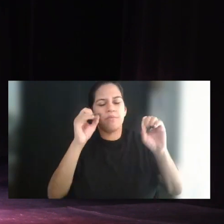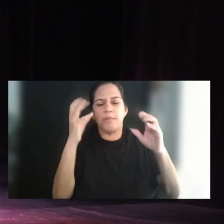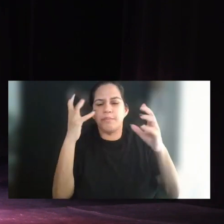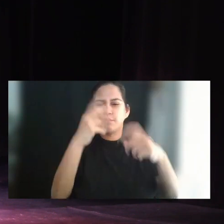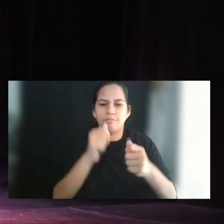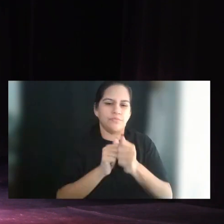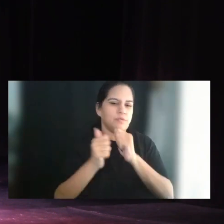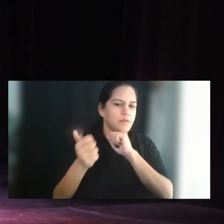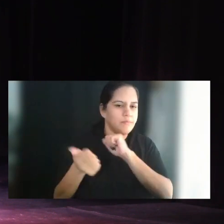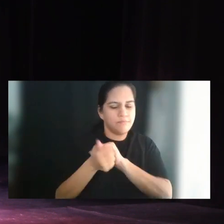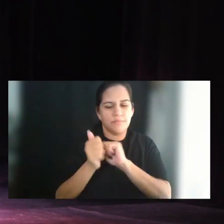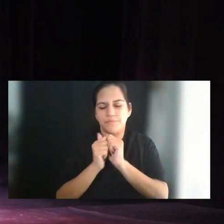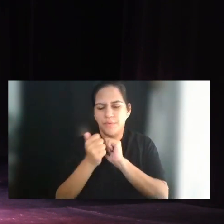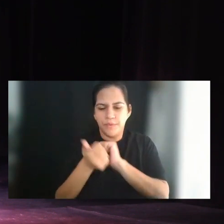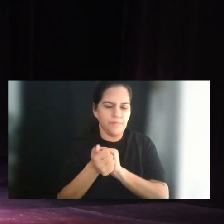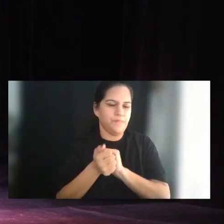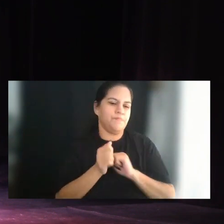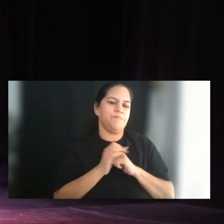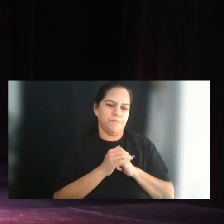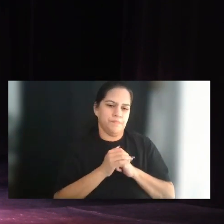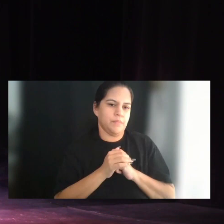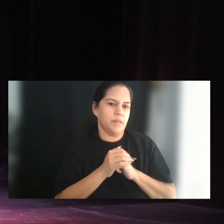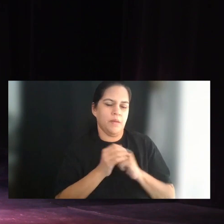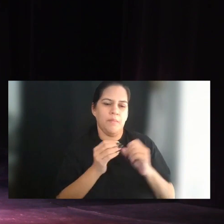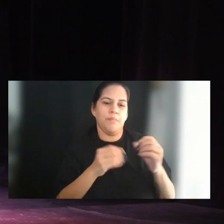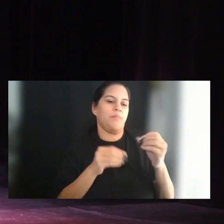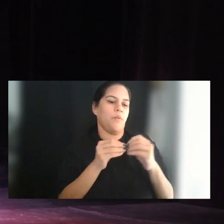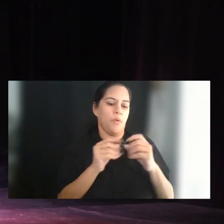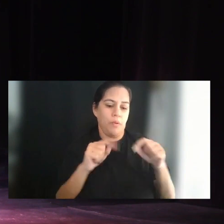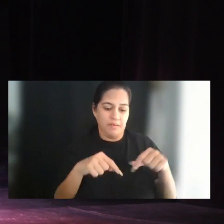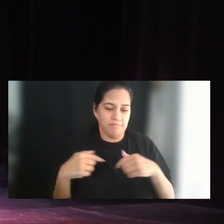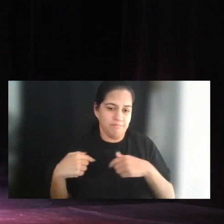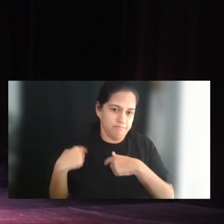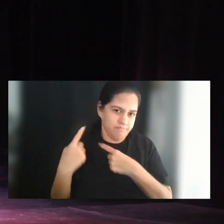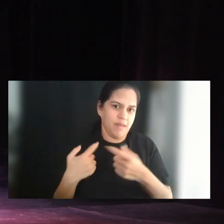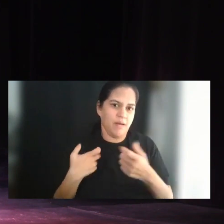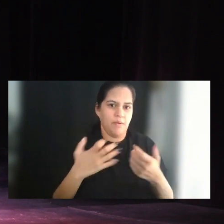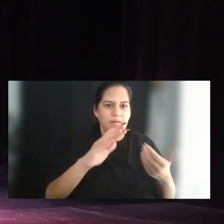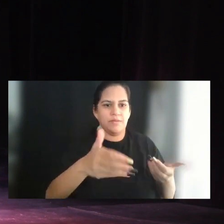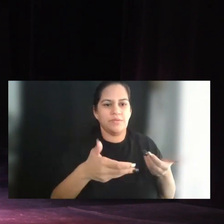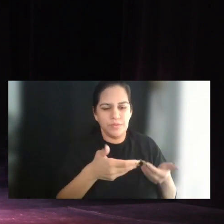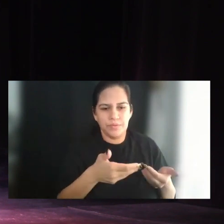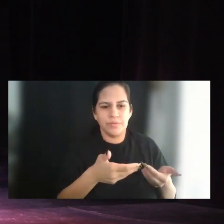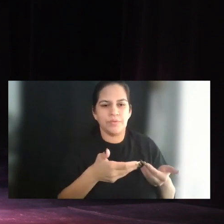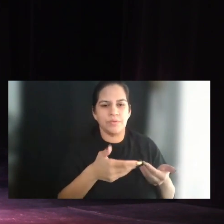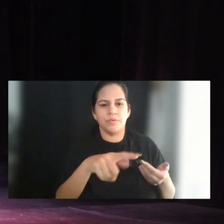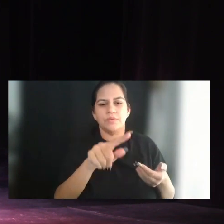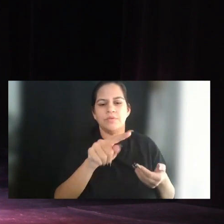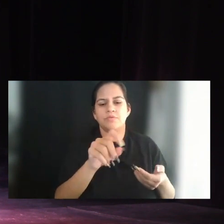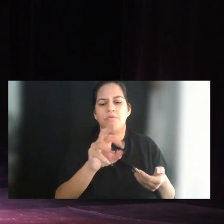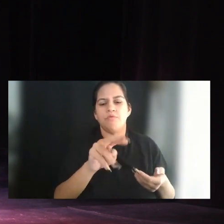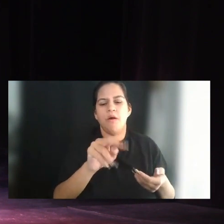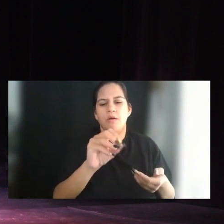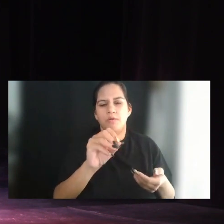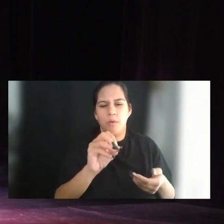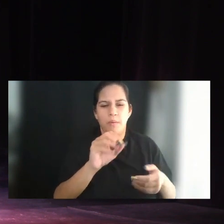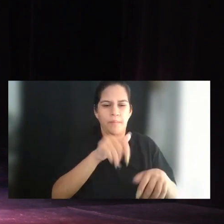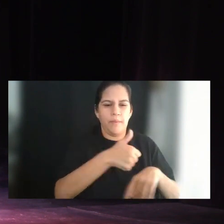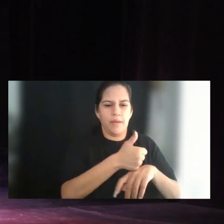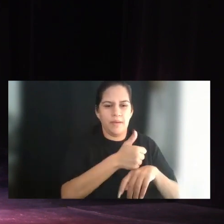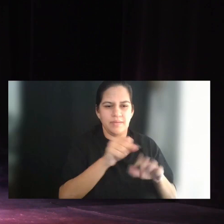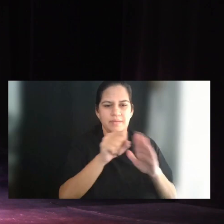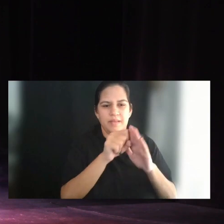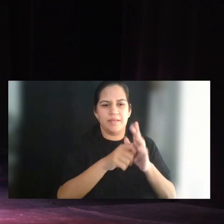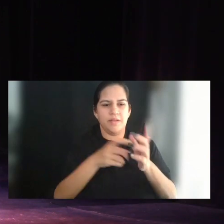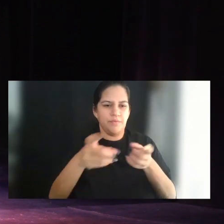transform. There's more where this came from. Now I'd like to introduce Toronto-based stage director Ravi. Jain is a